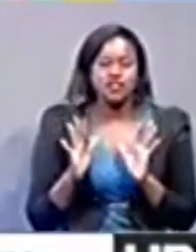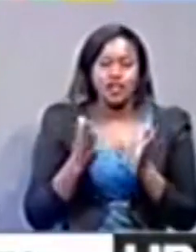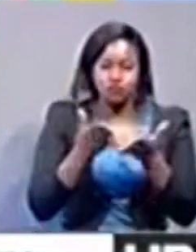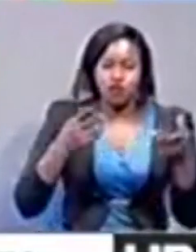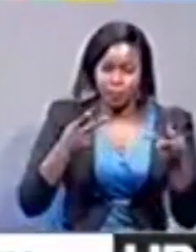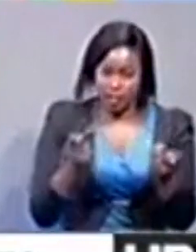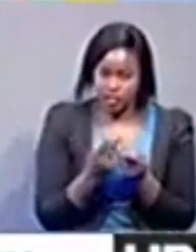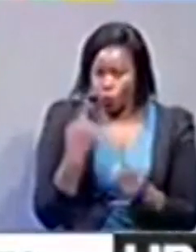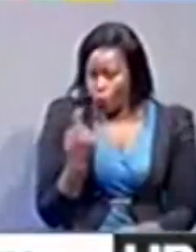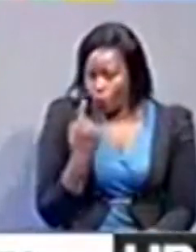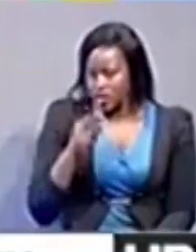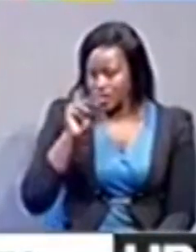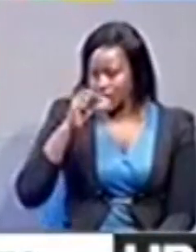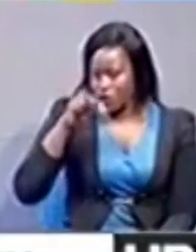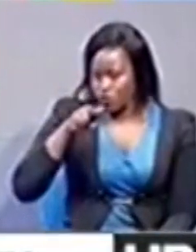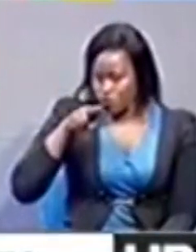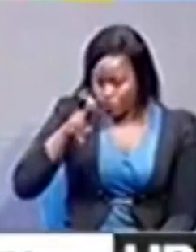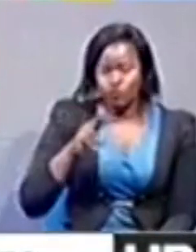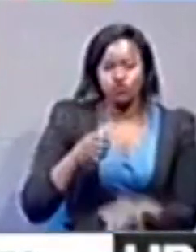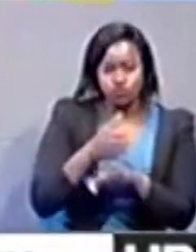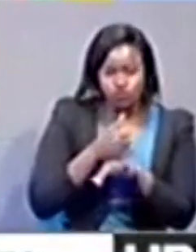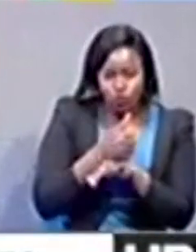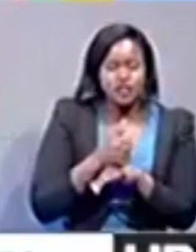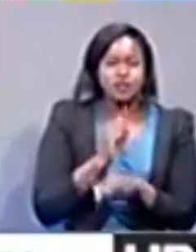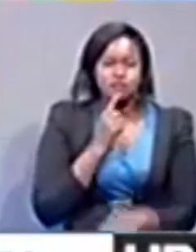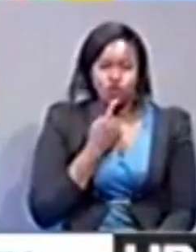Apart from Naguru, Soroti, Moroto, and Mbende,